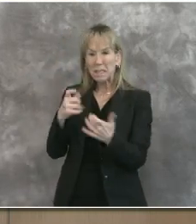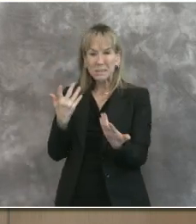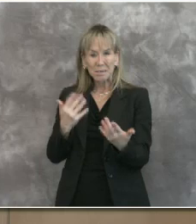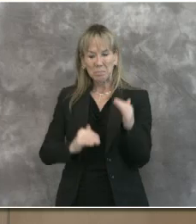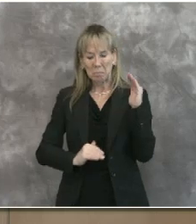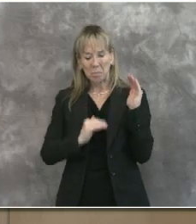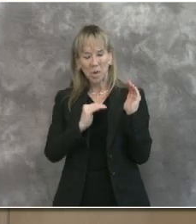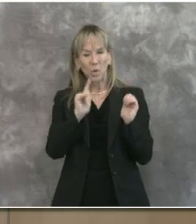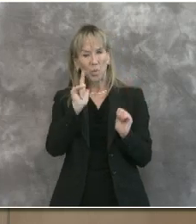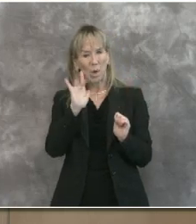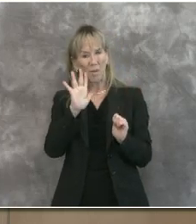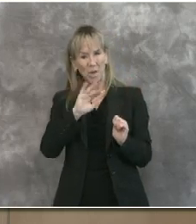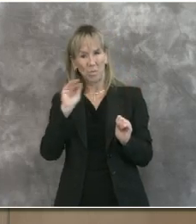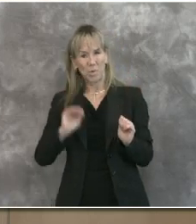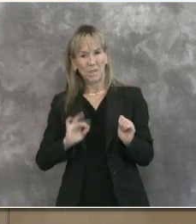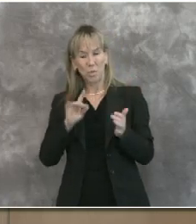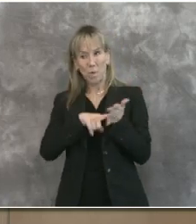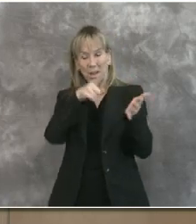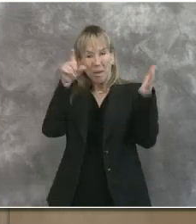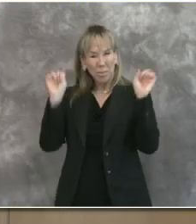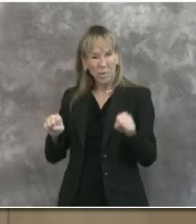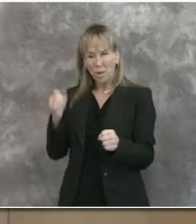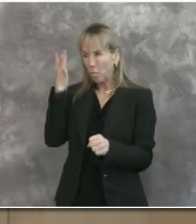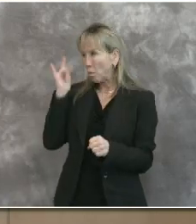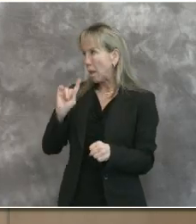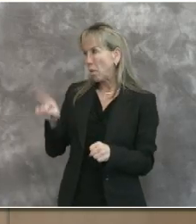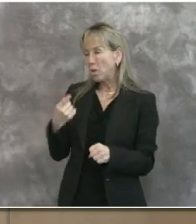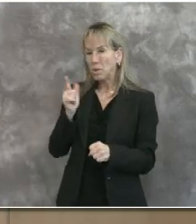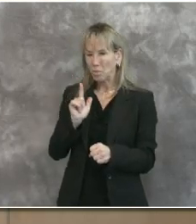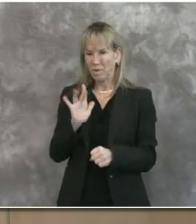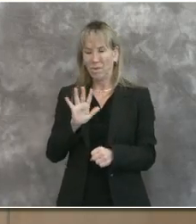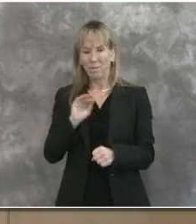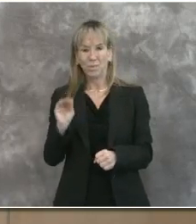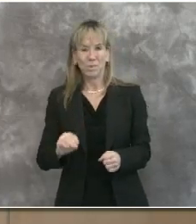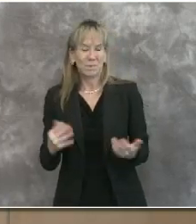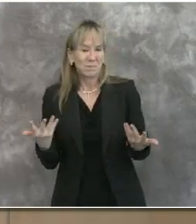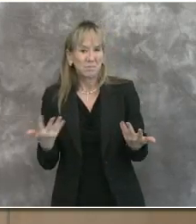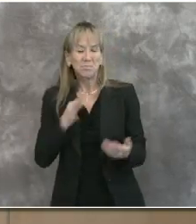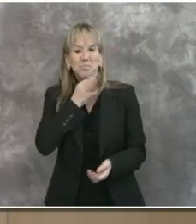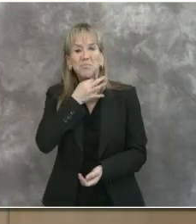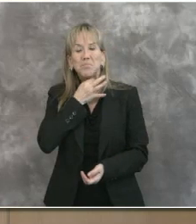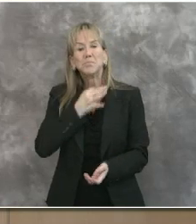capacity. Why is that? Okay, Dr. McDonald.